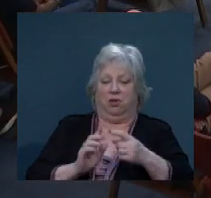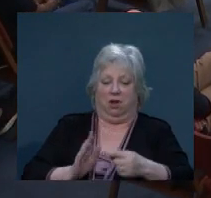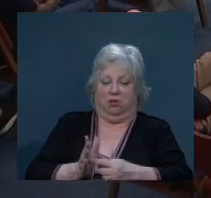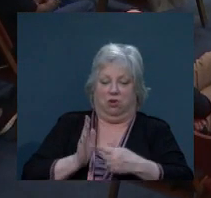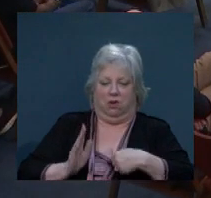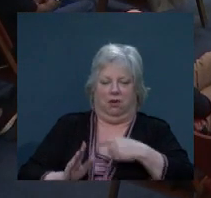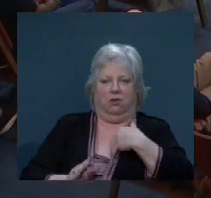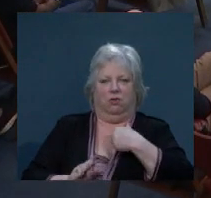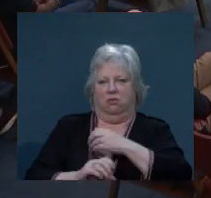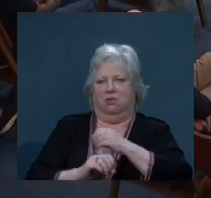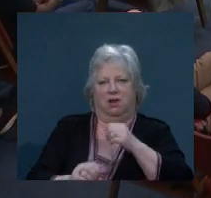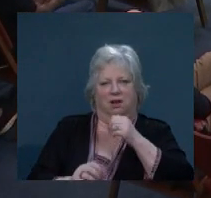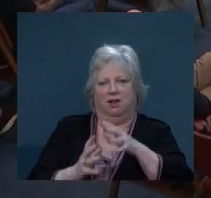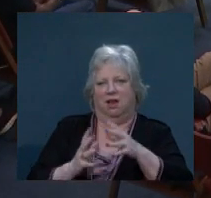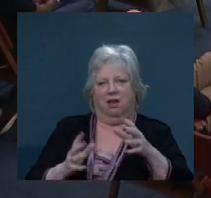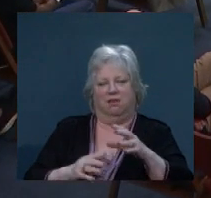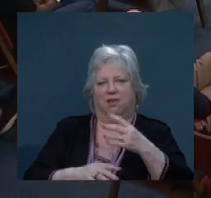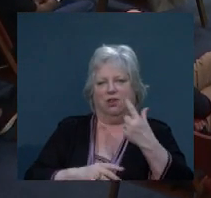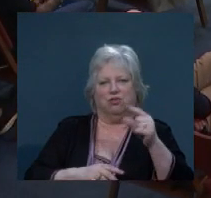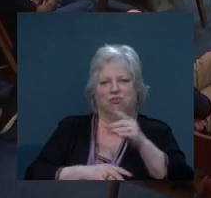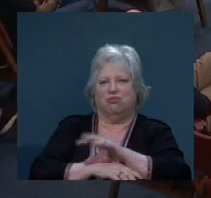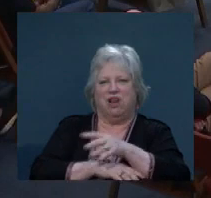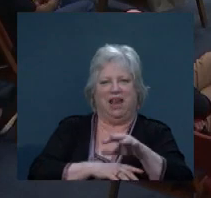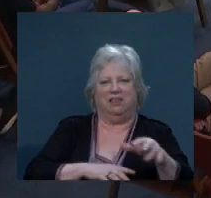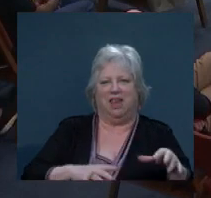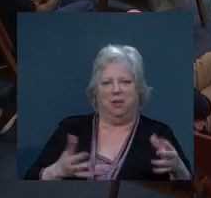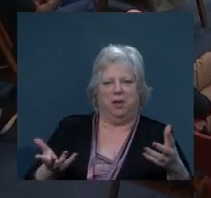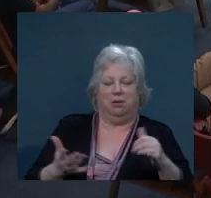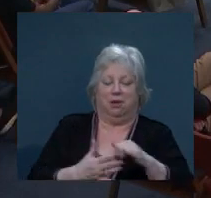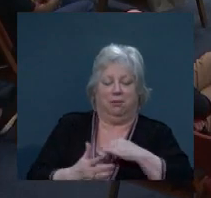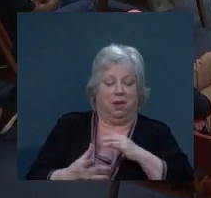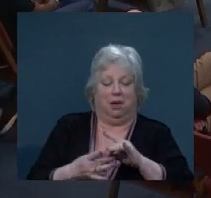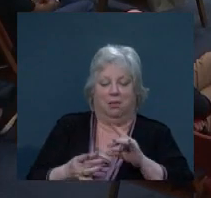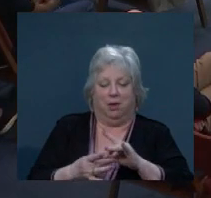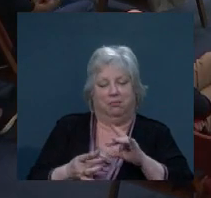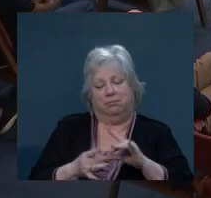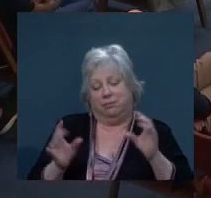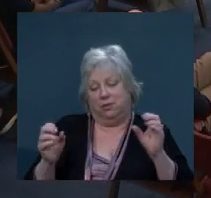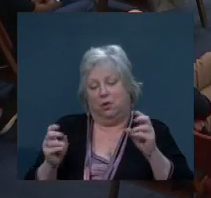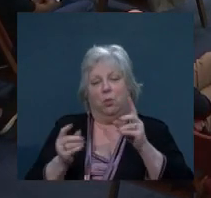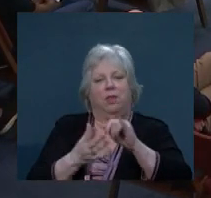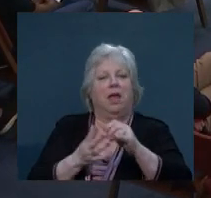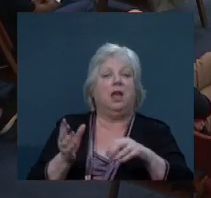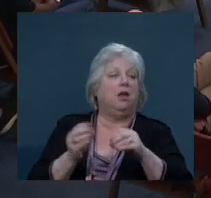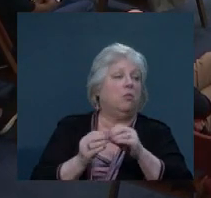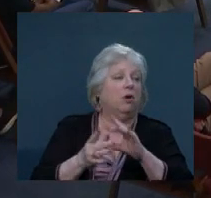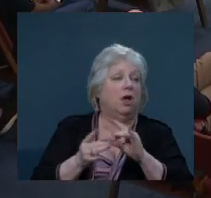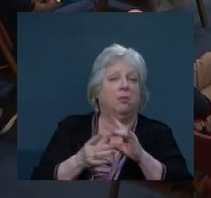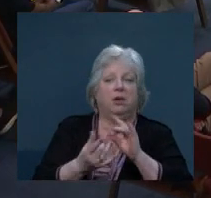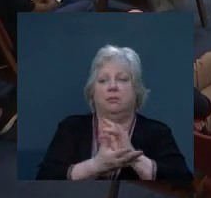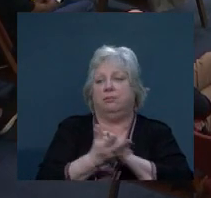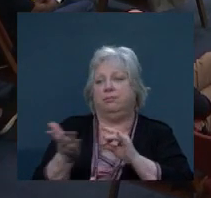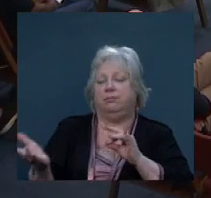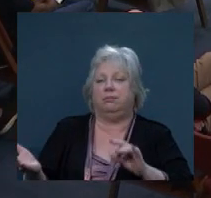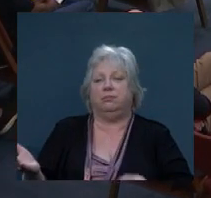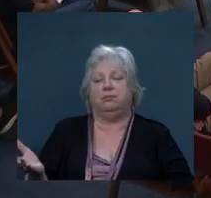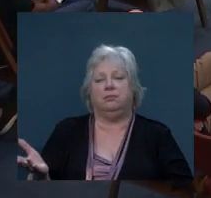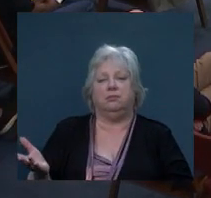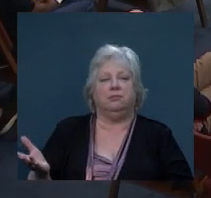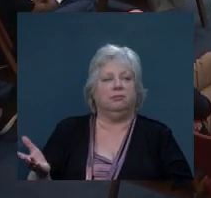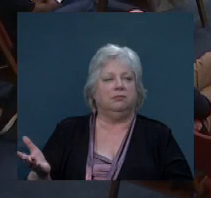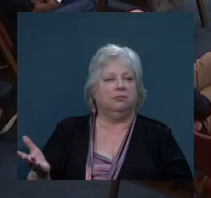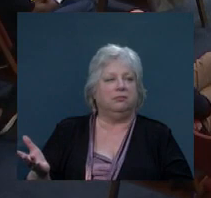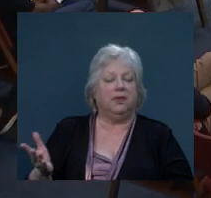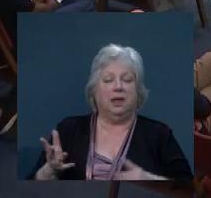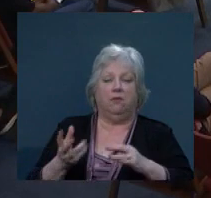much landscaping, for instance, and that's just my comment. And so with that, any other comments? No,